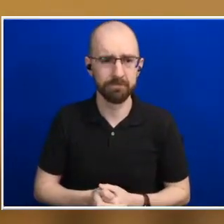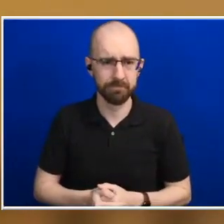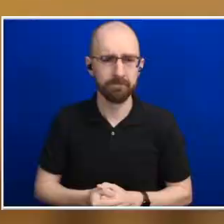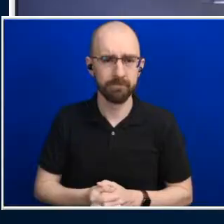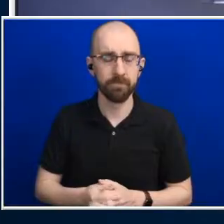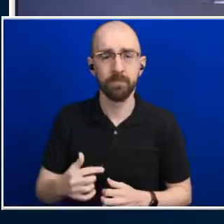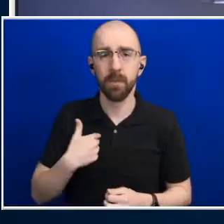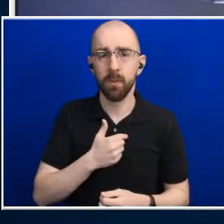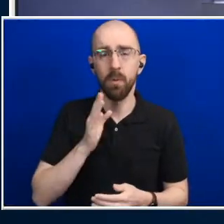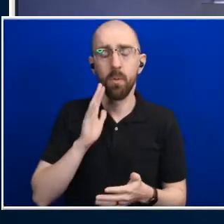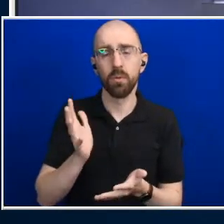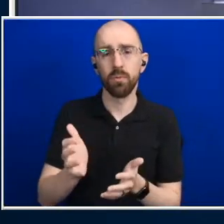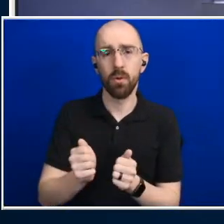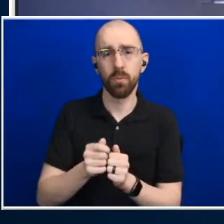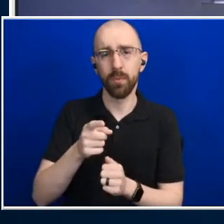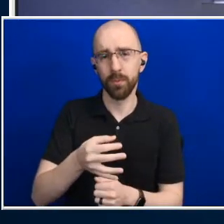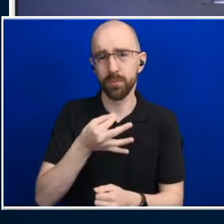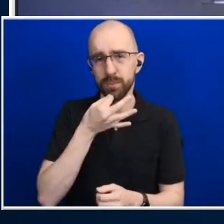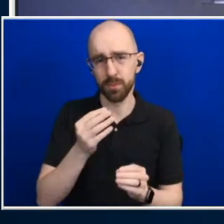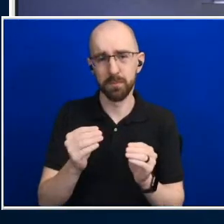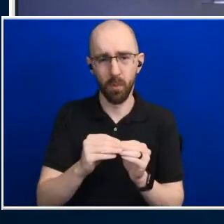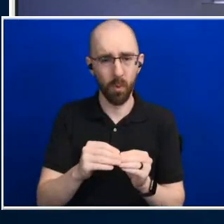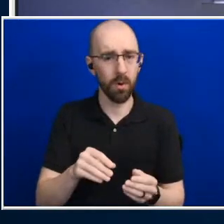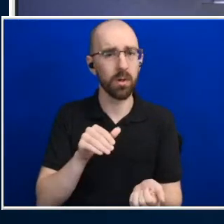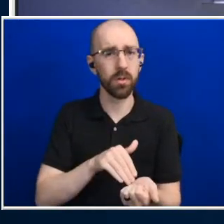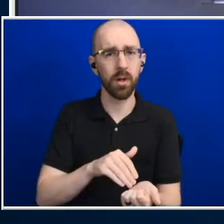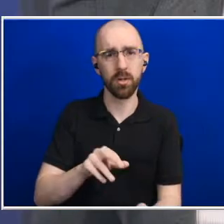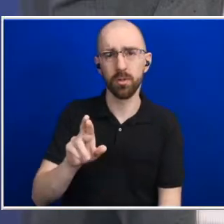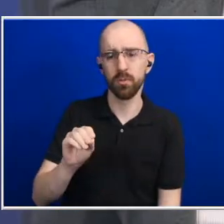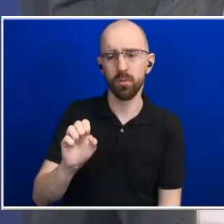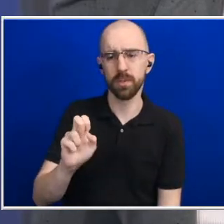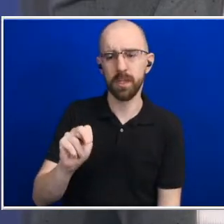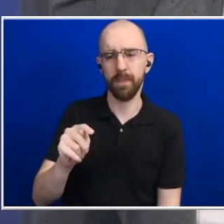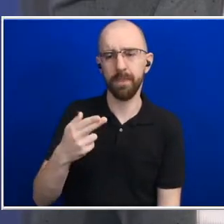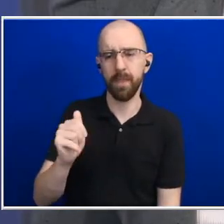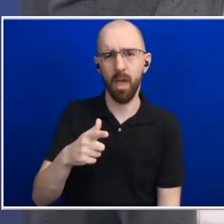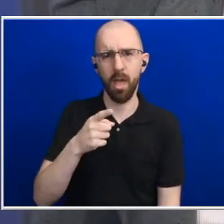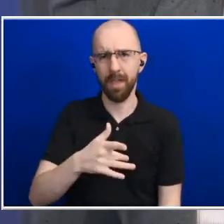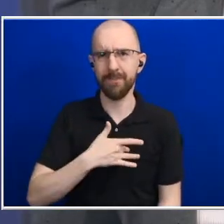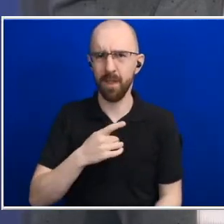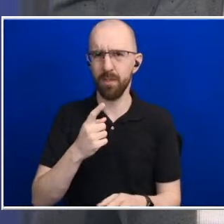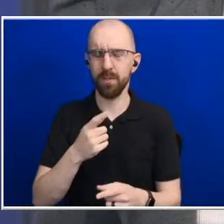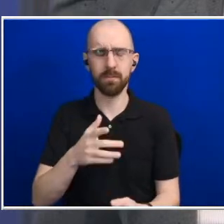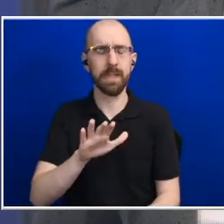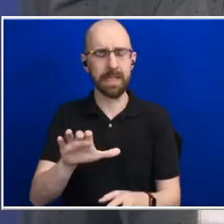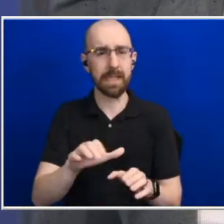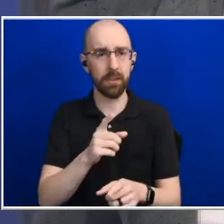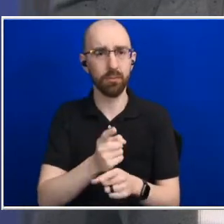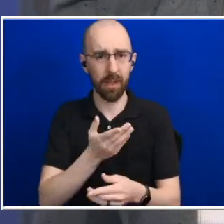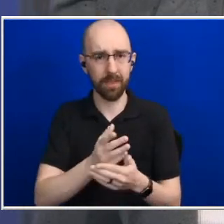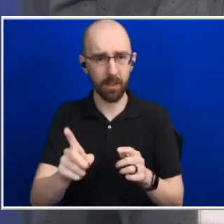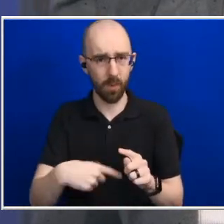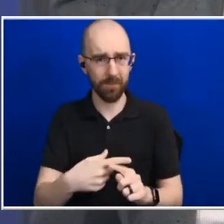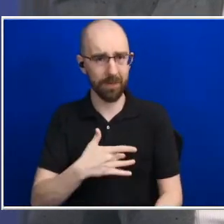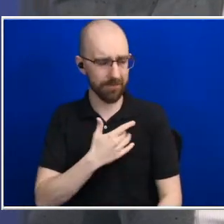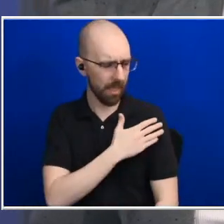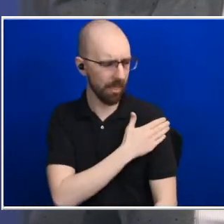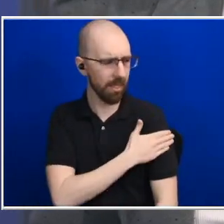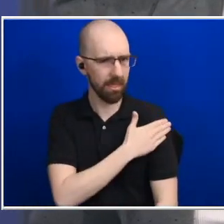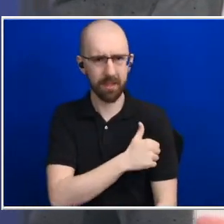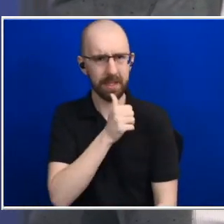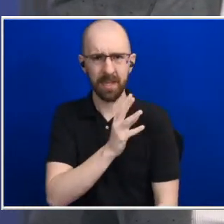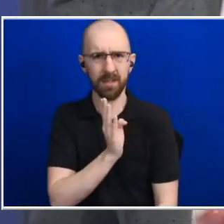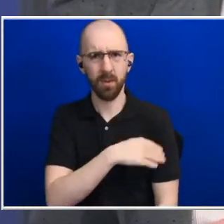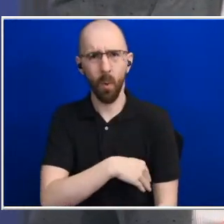you more here in just a moment. But Dr. Rosenthal, Hayden did the right thing when he felt that lump. He didn't just ignore it. He went to see his doctor. But